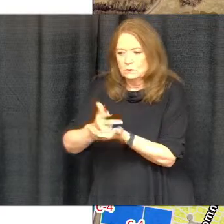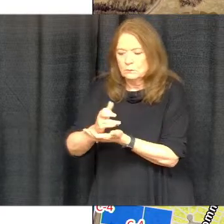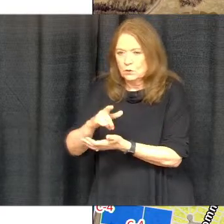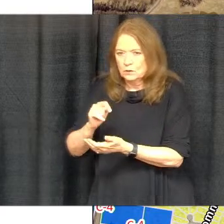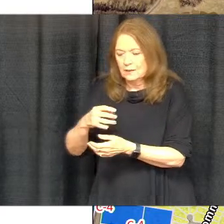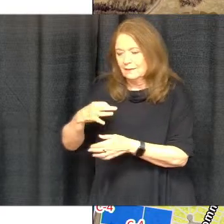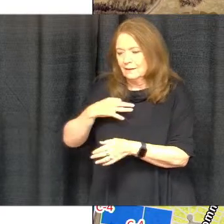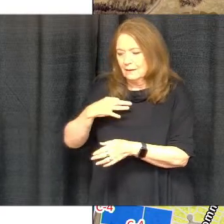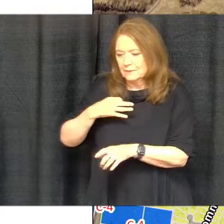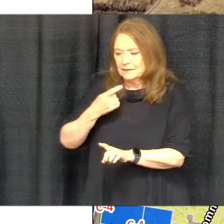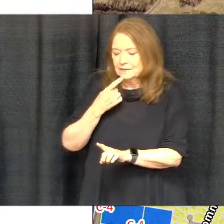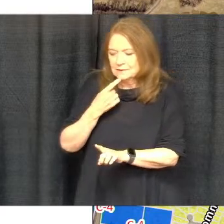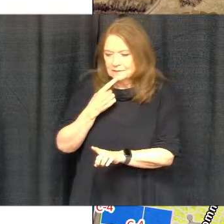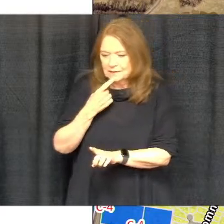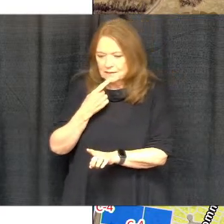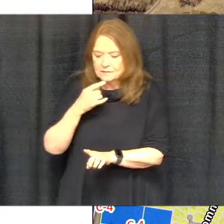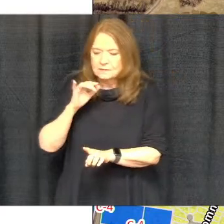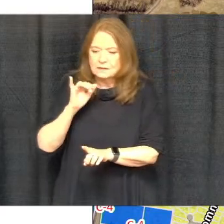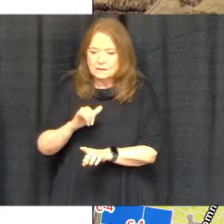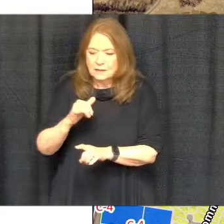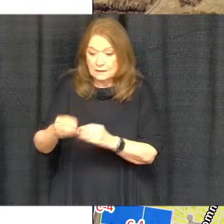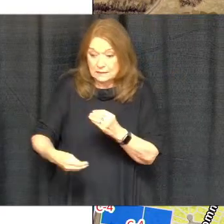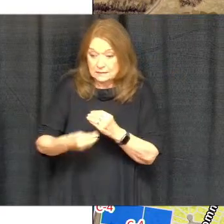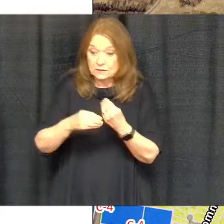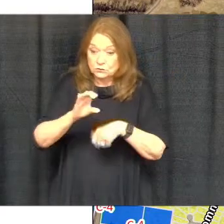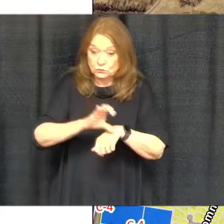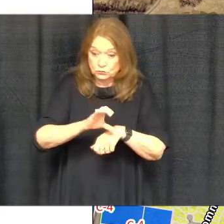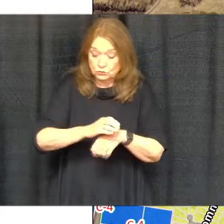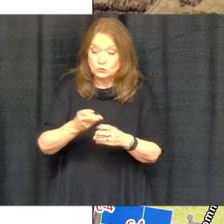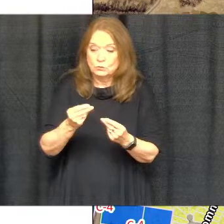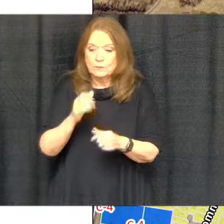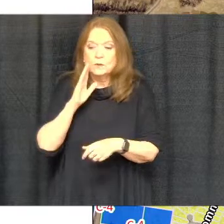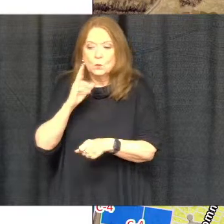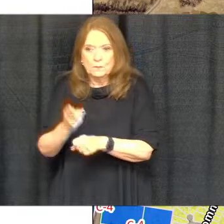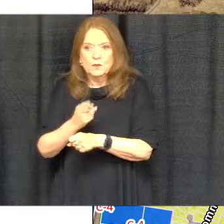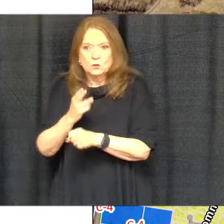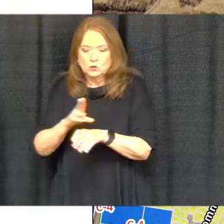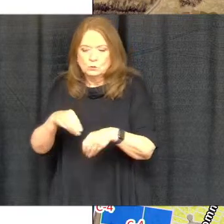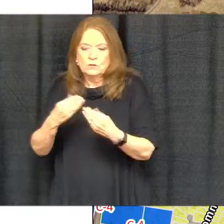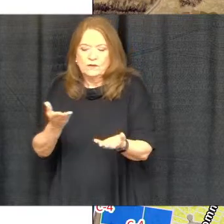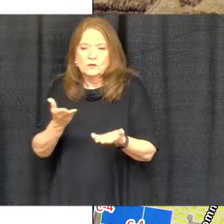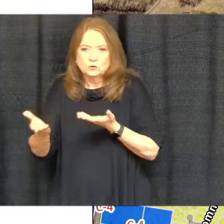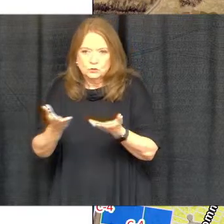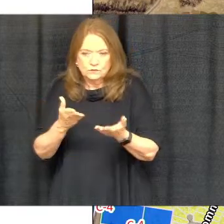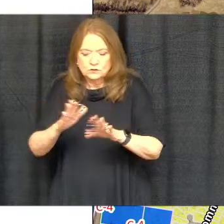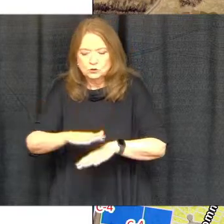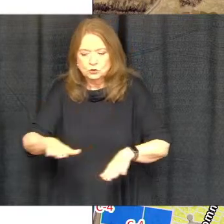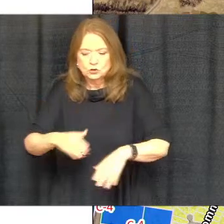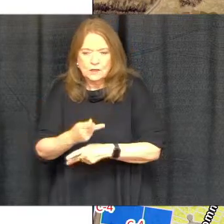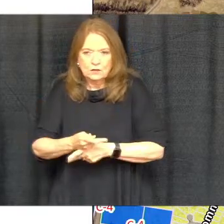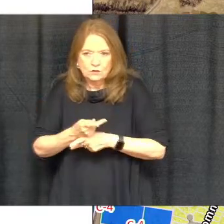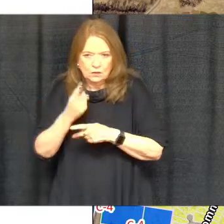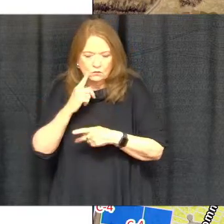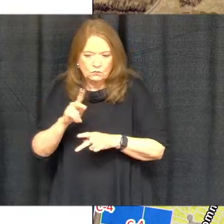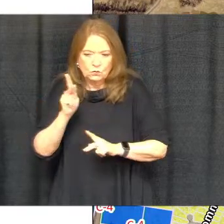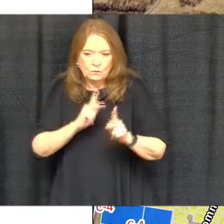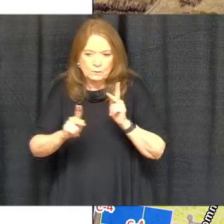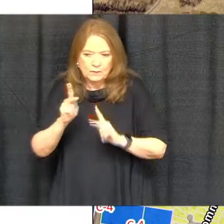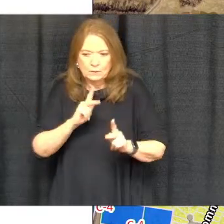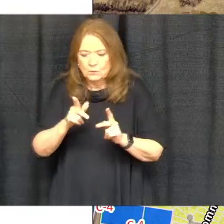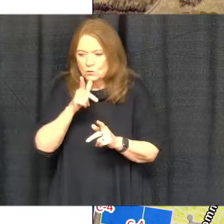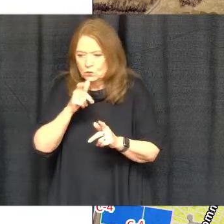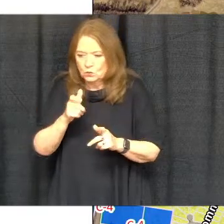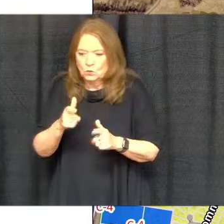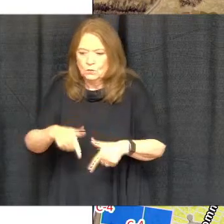applicant's statement is, in addition to church activities, the property will be used to provide service and childcare for residents